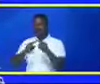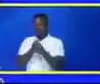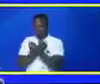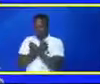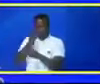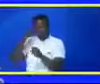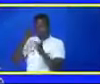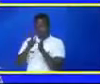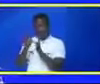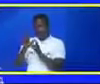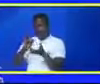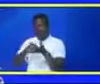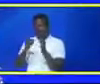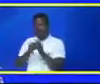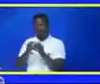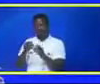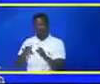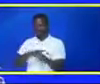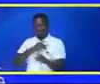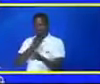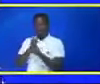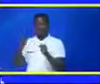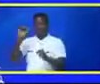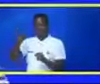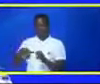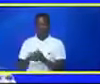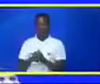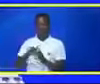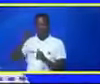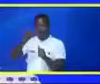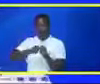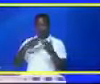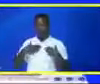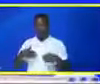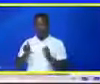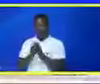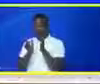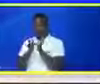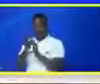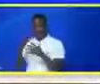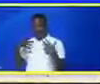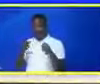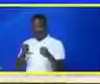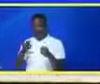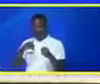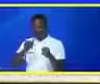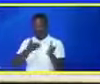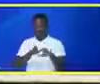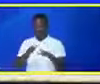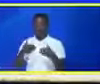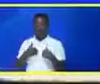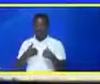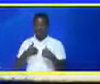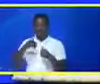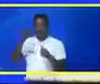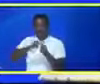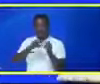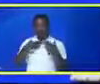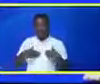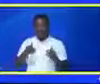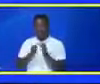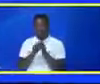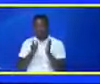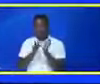Jesus is to see souls saved. Everybody Jesus healed still died. Everybody